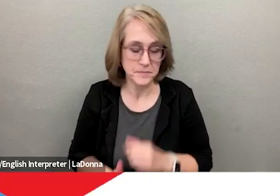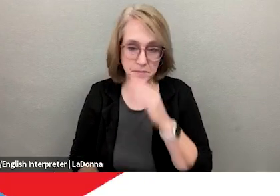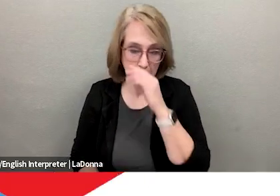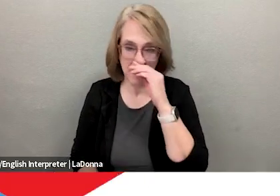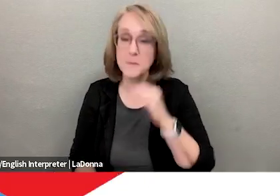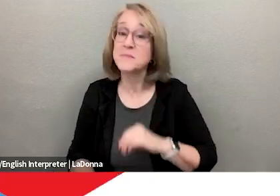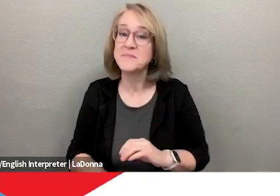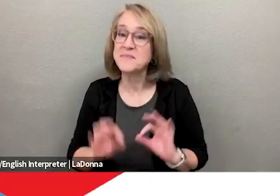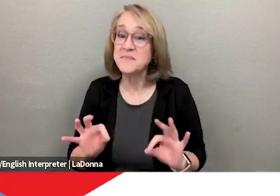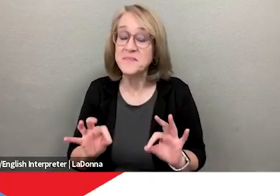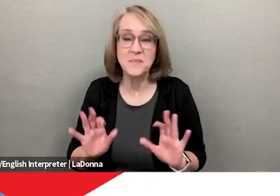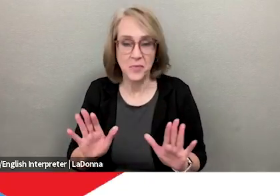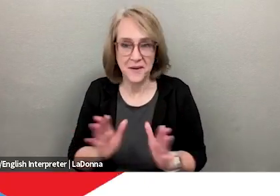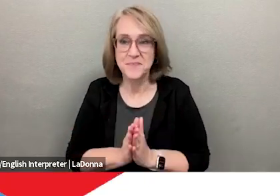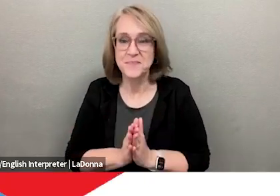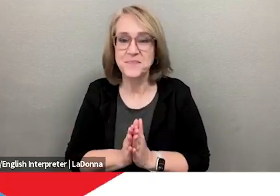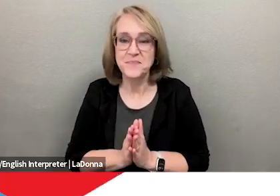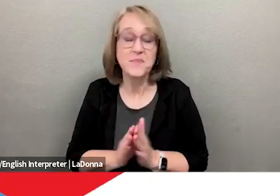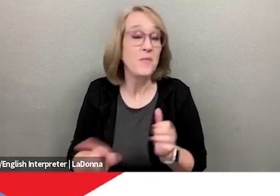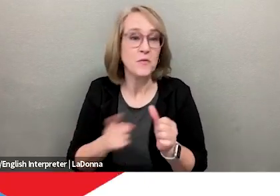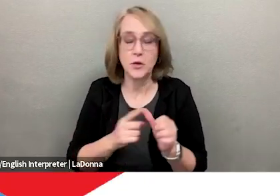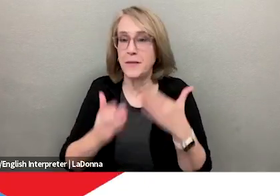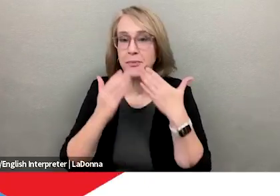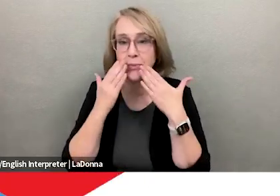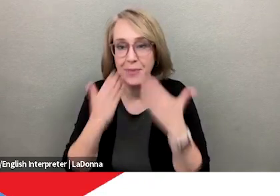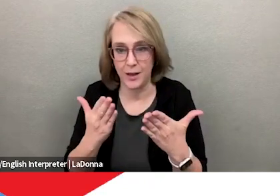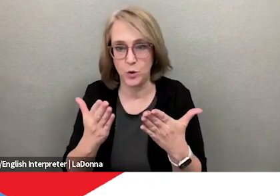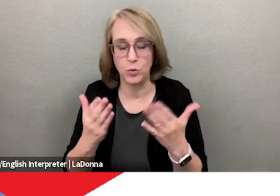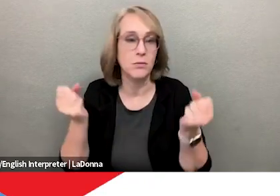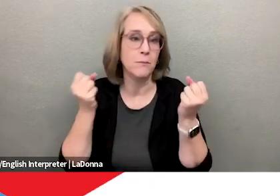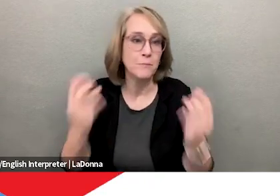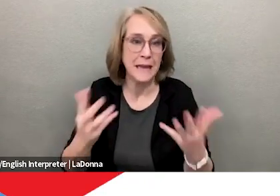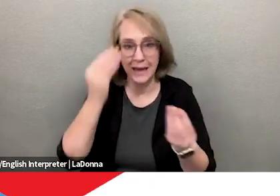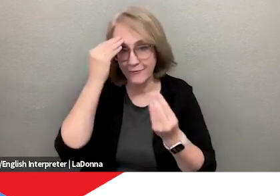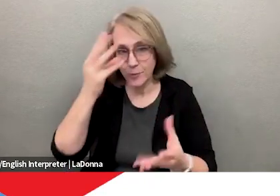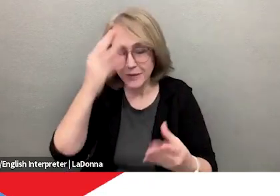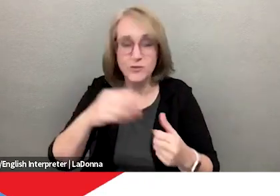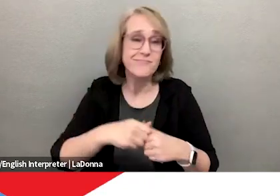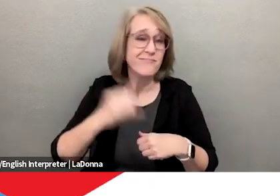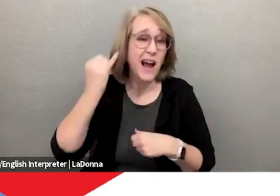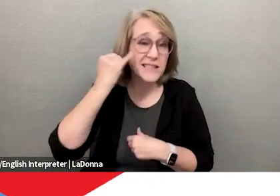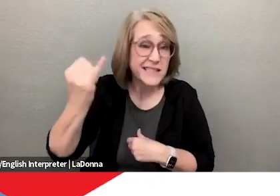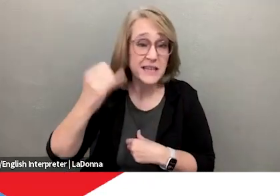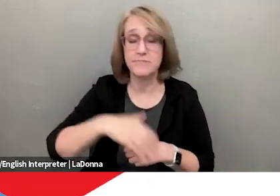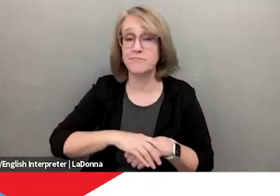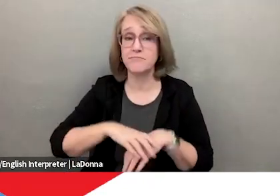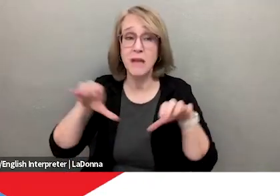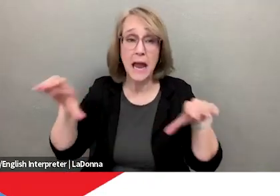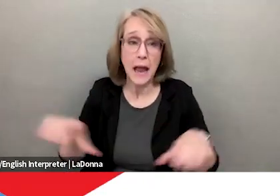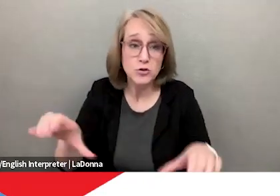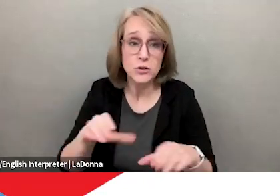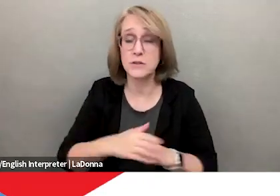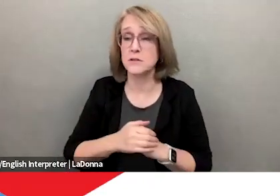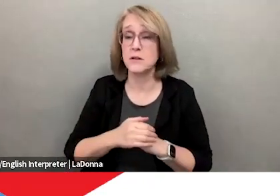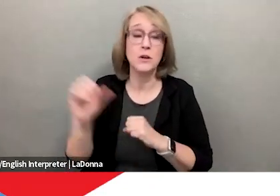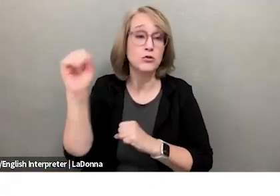All right. Well, fantastic. Just a ton of great information, actions, strategies, just wonderful.